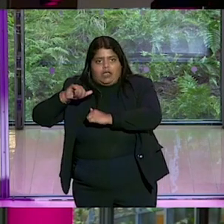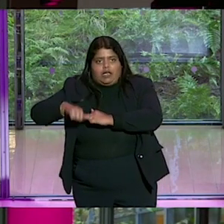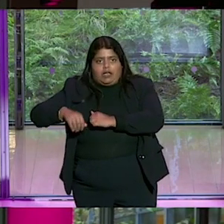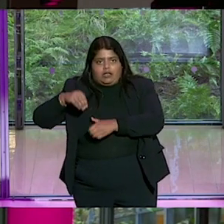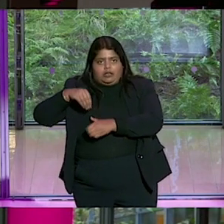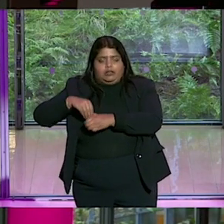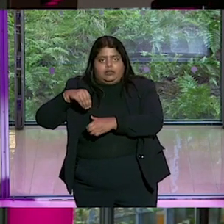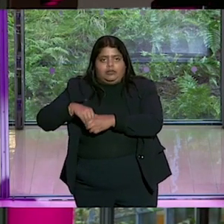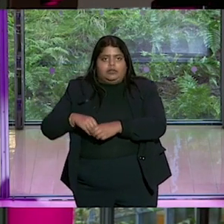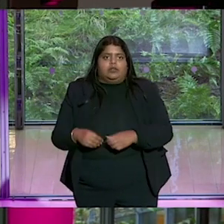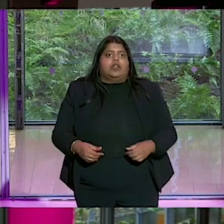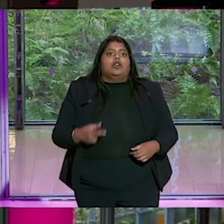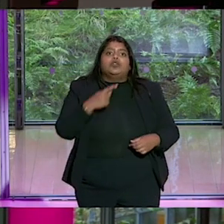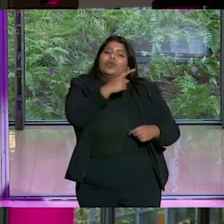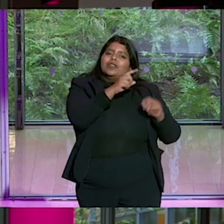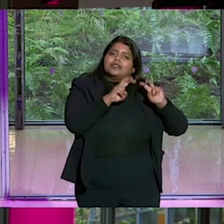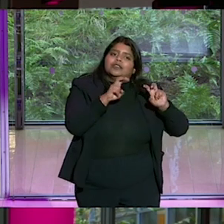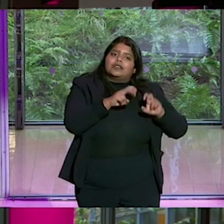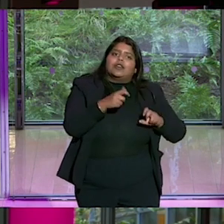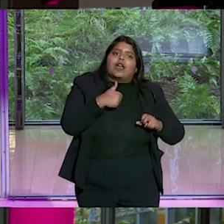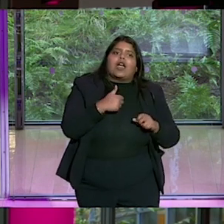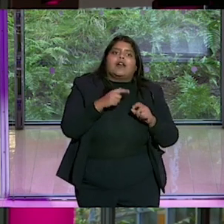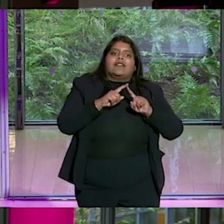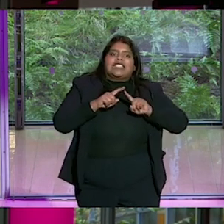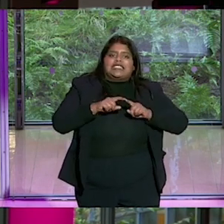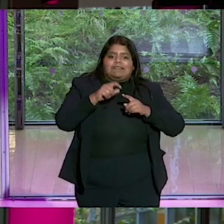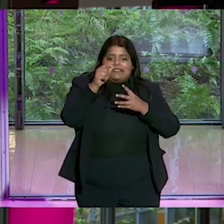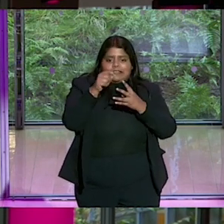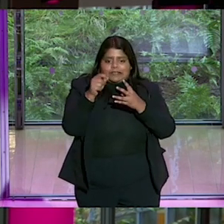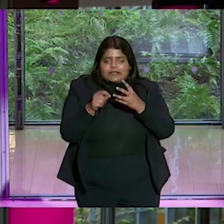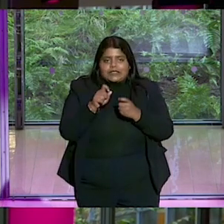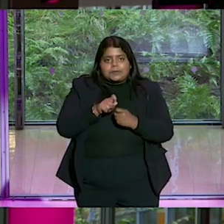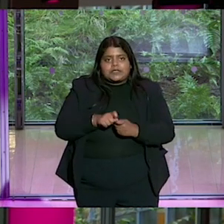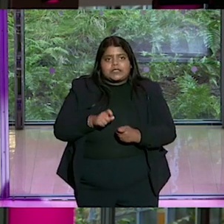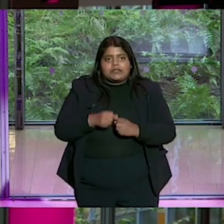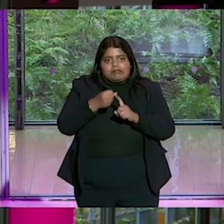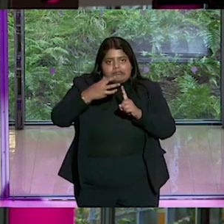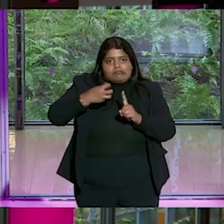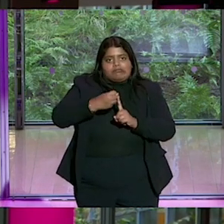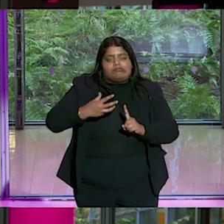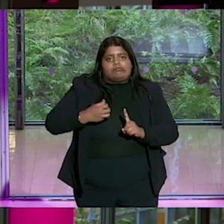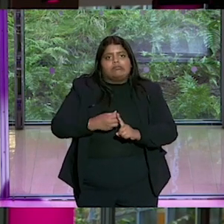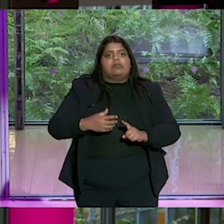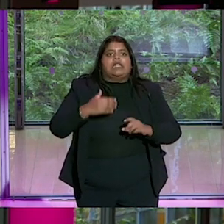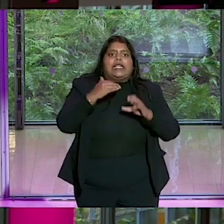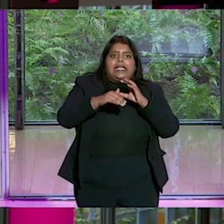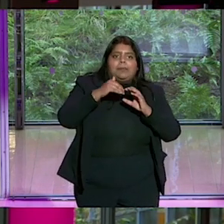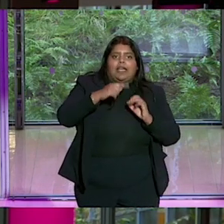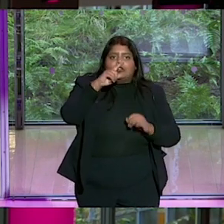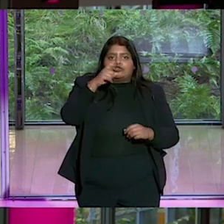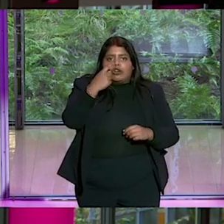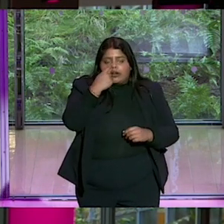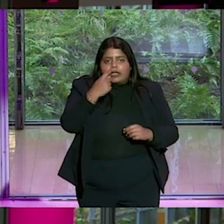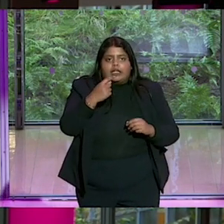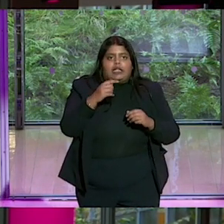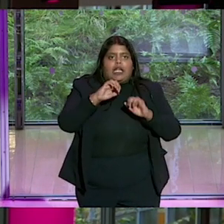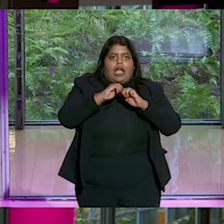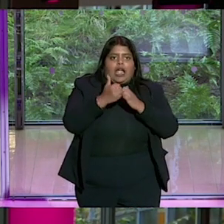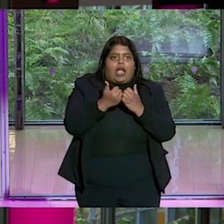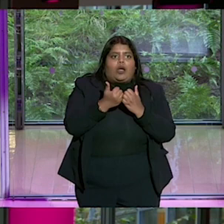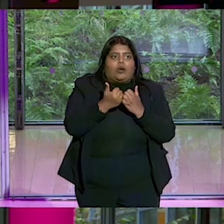decisions about our email targeting, our messaging, our content, in order to drive better conversion rates.